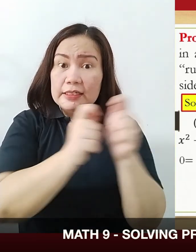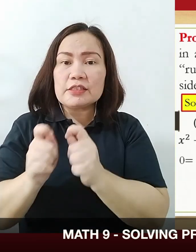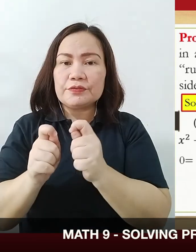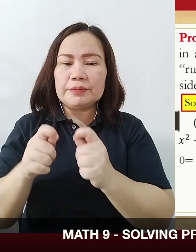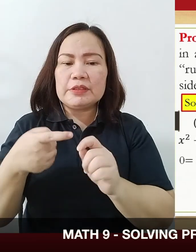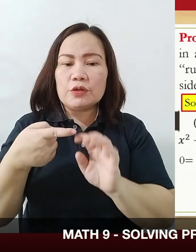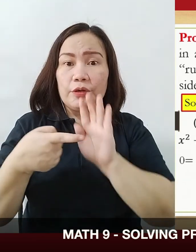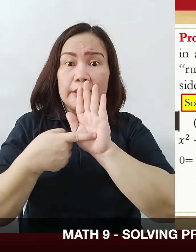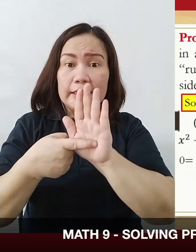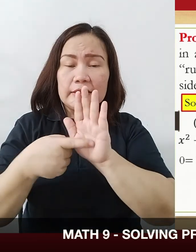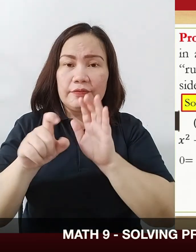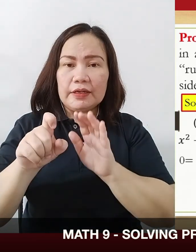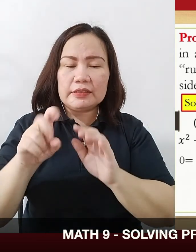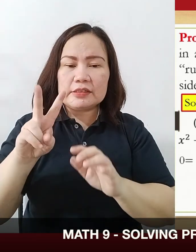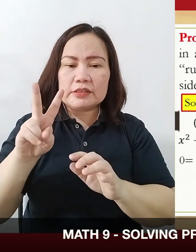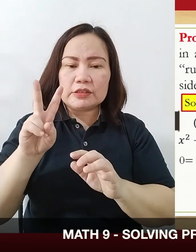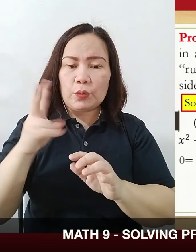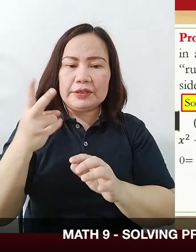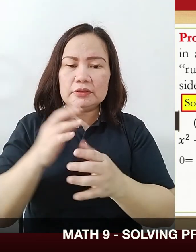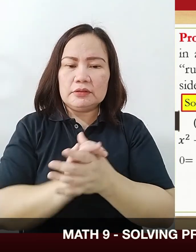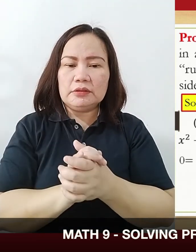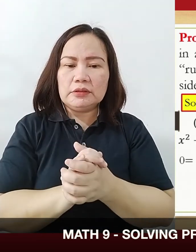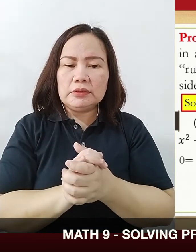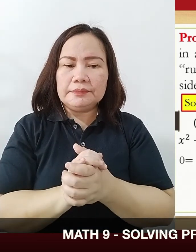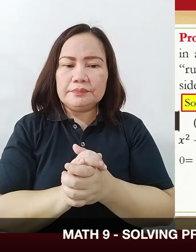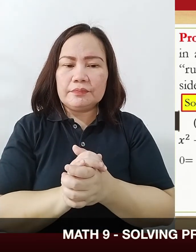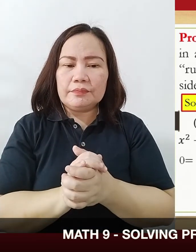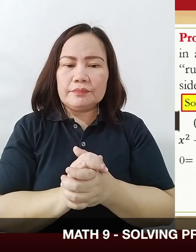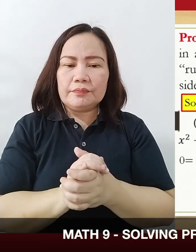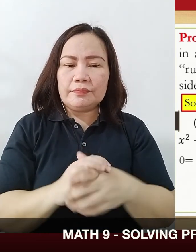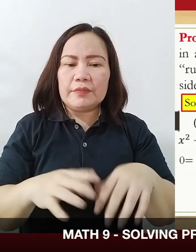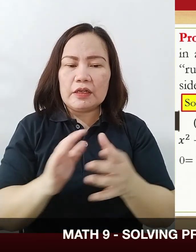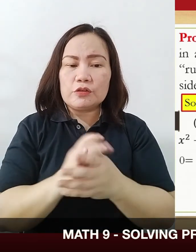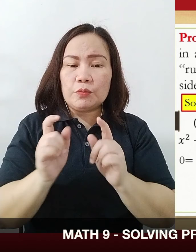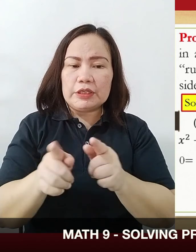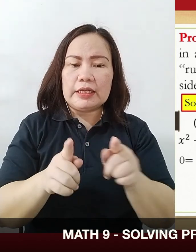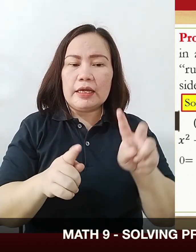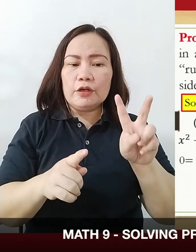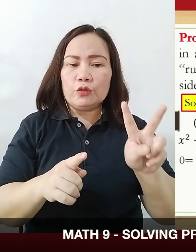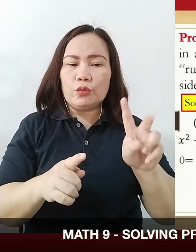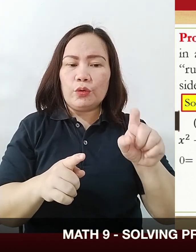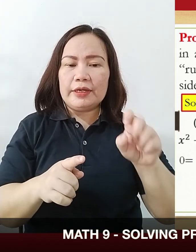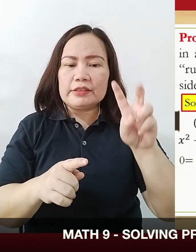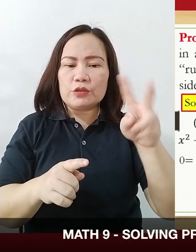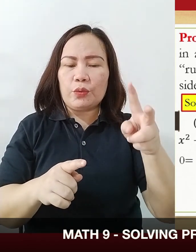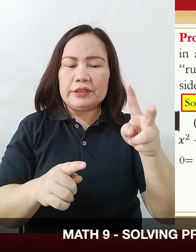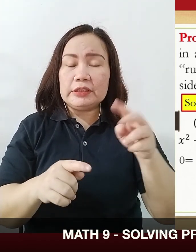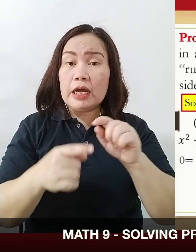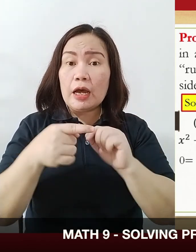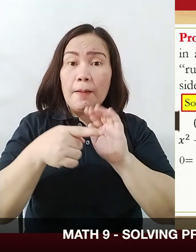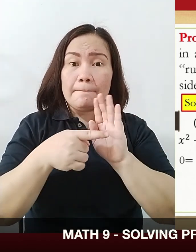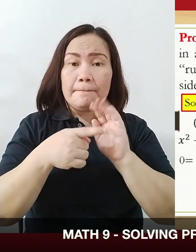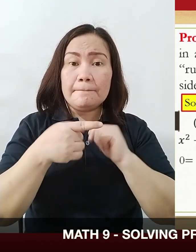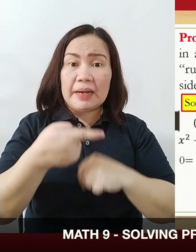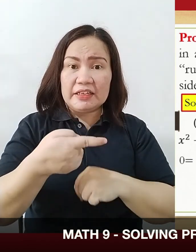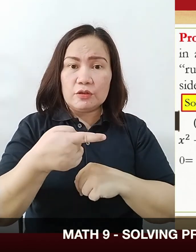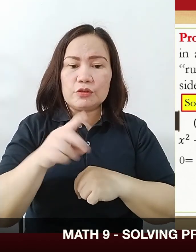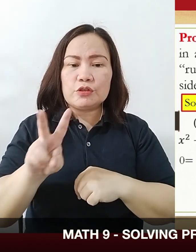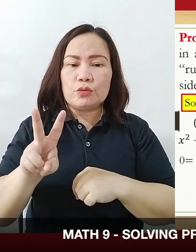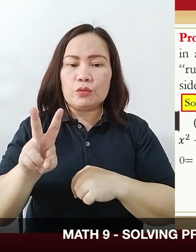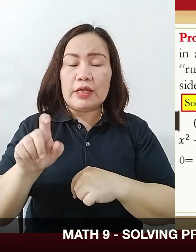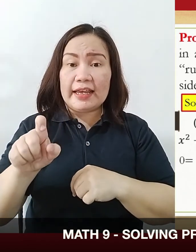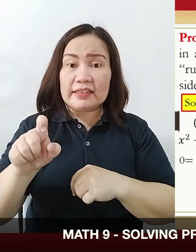we will combine similar terms. So, we can have 2 minus x, that is x